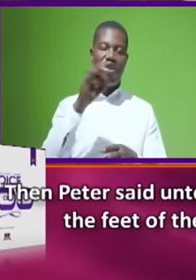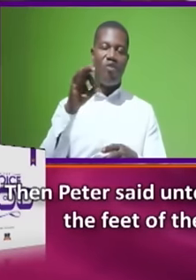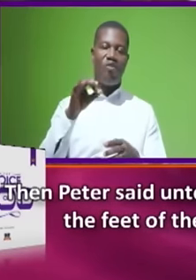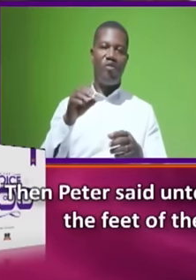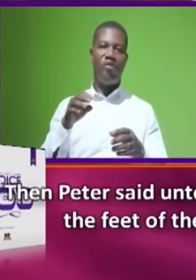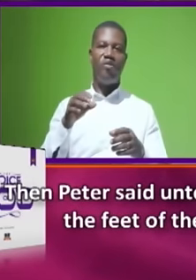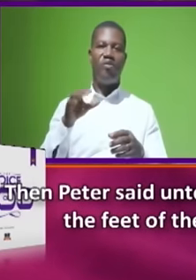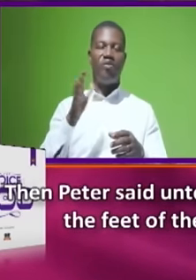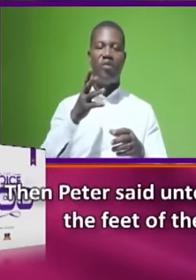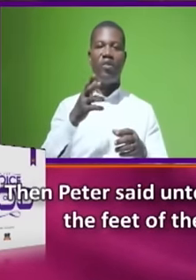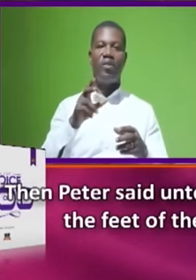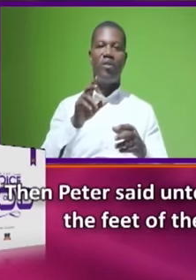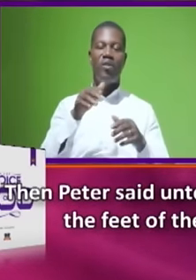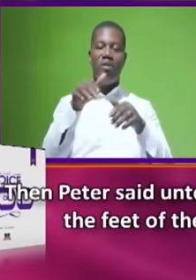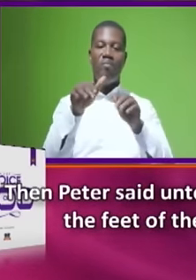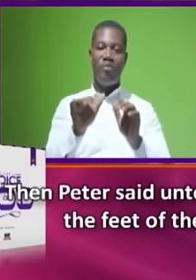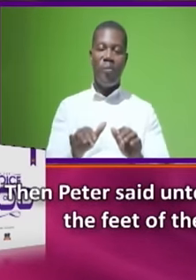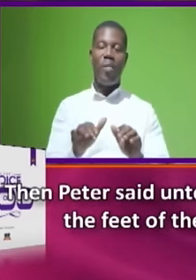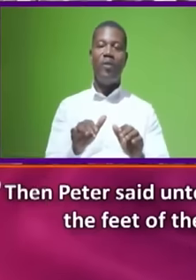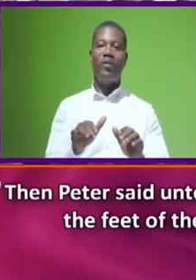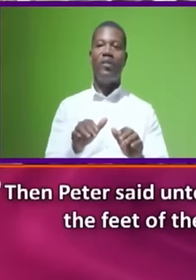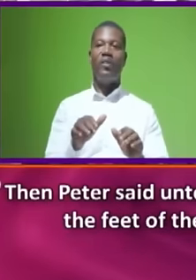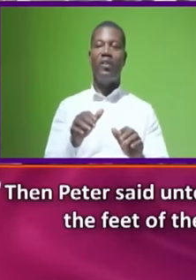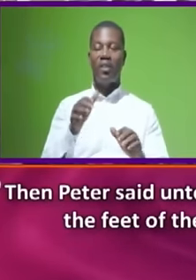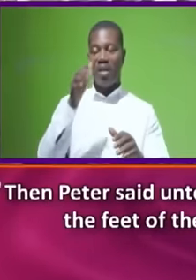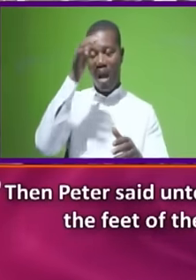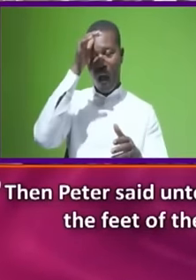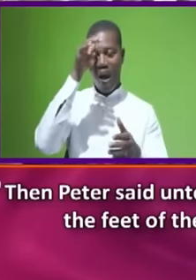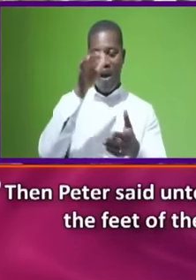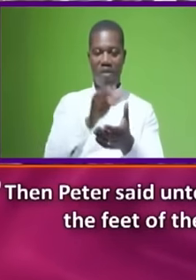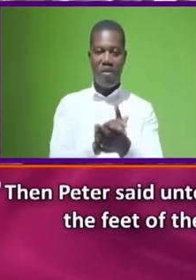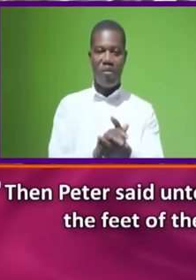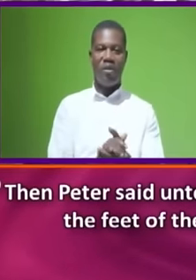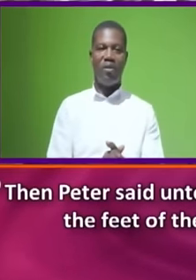thy husband. Which have buried.